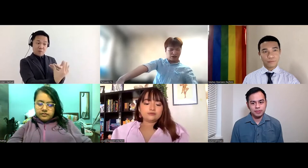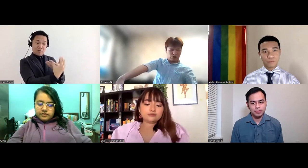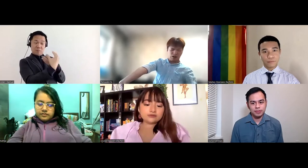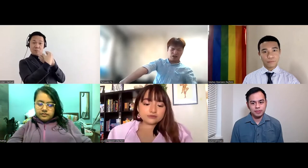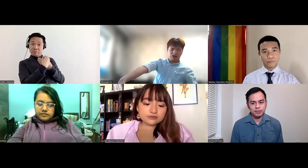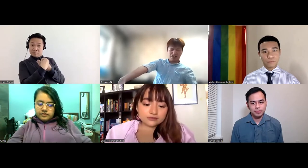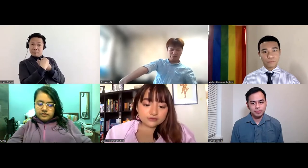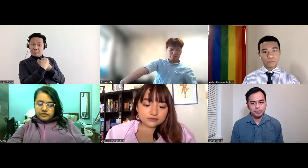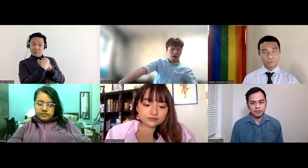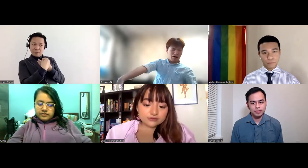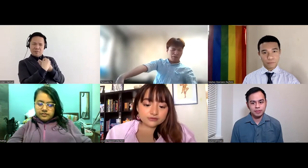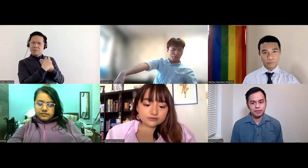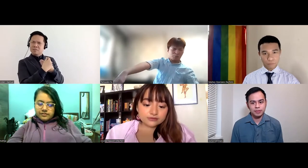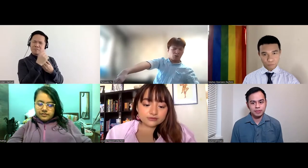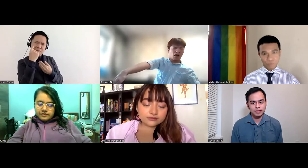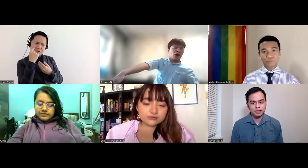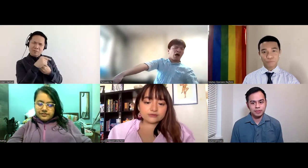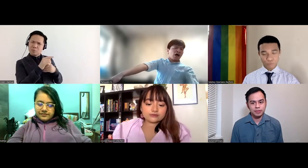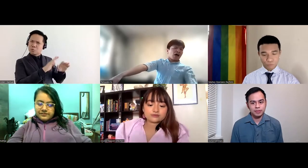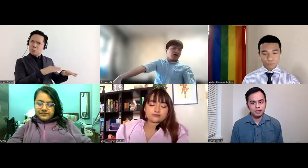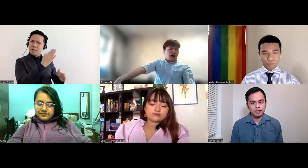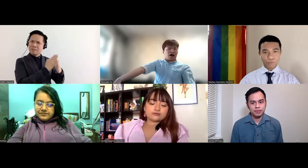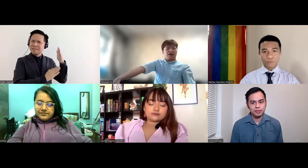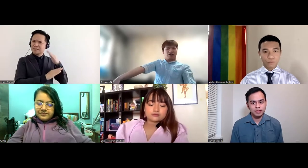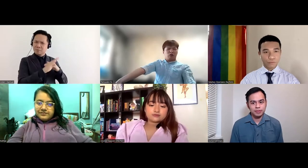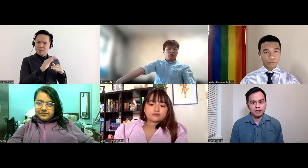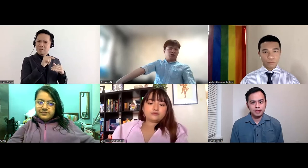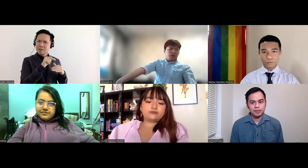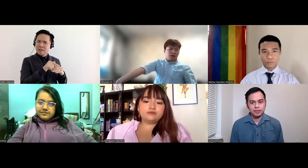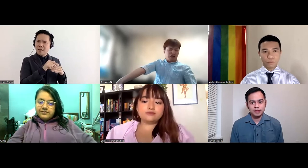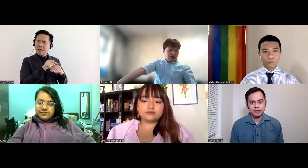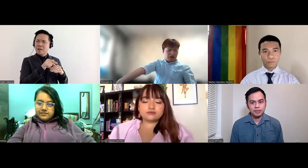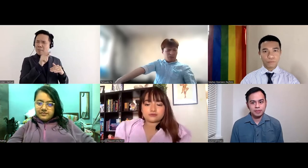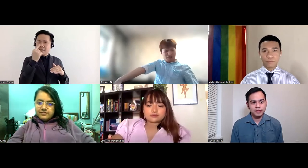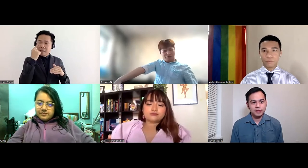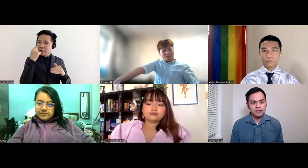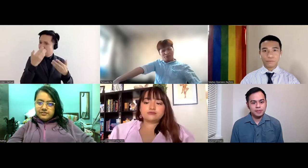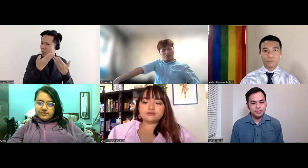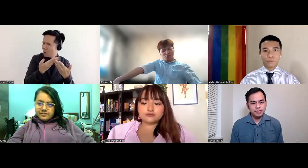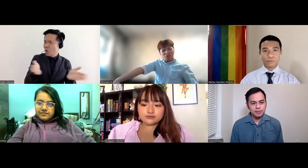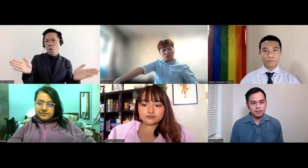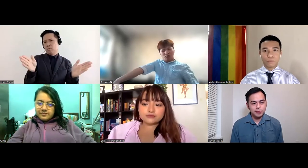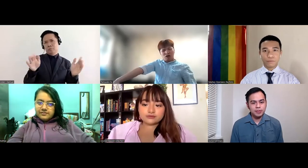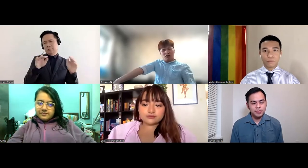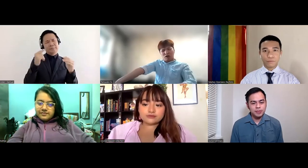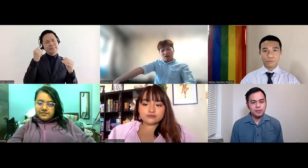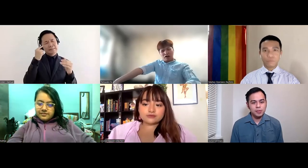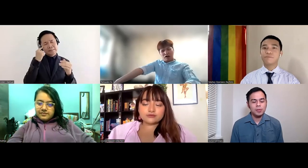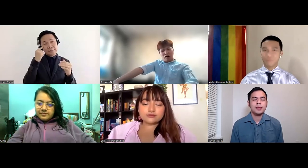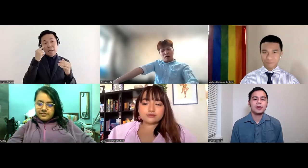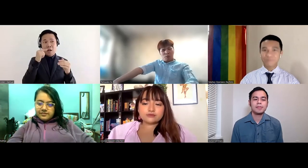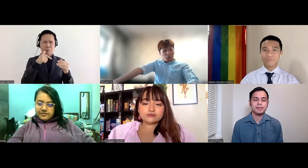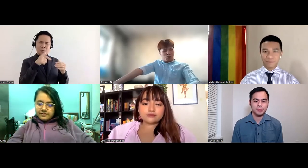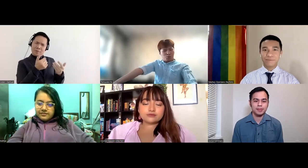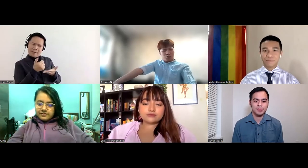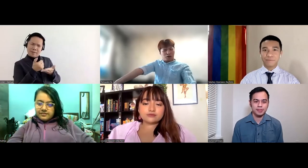the disabled children. It's a problem or issue to be solved by everyone in the society. Why I think